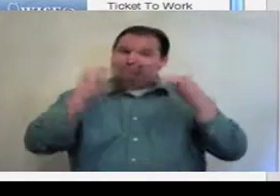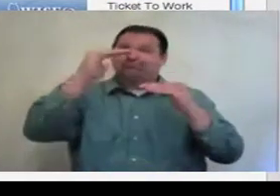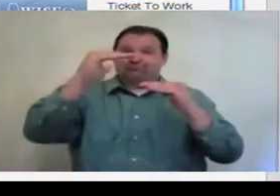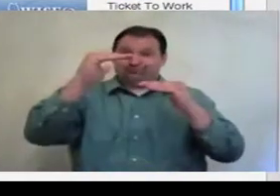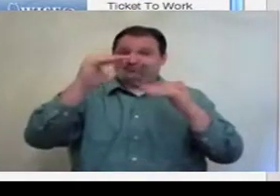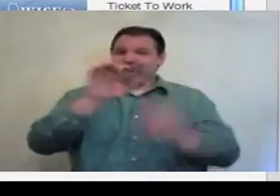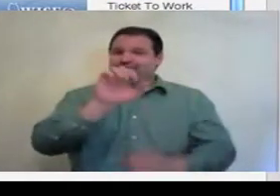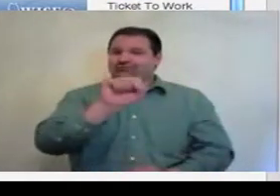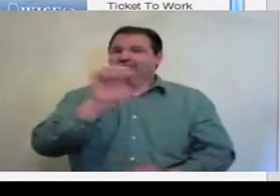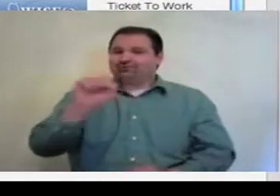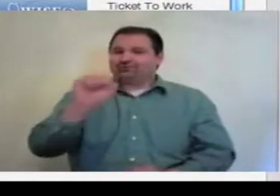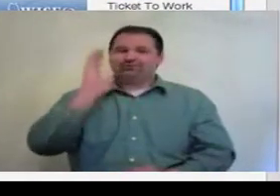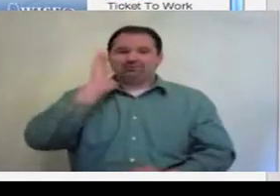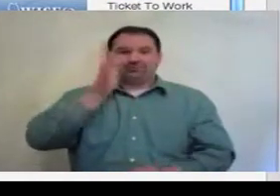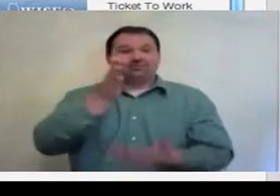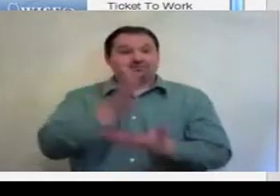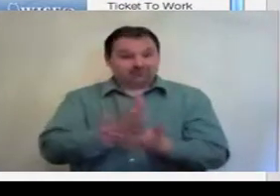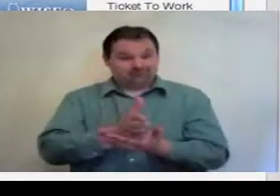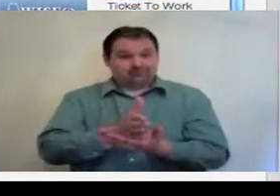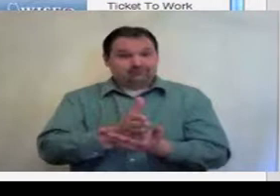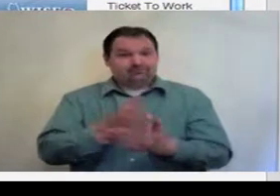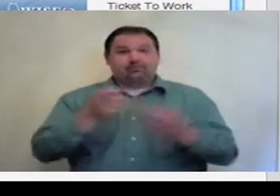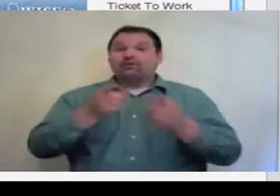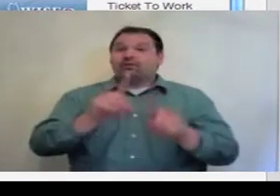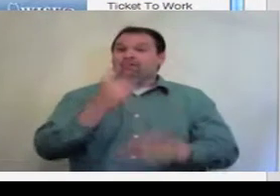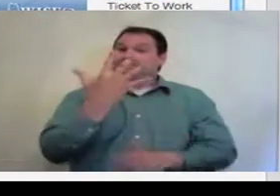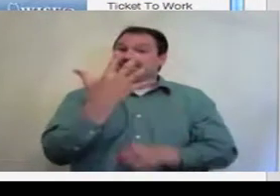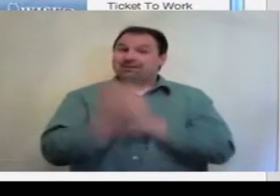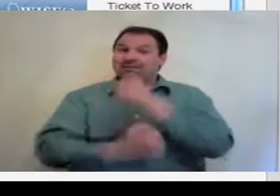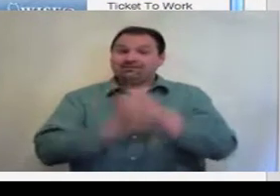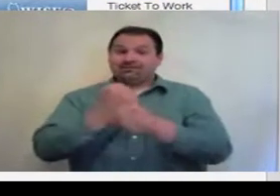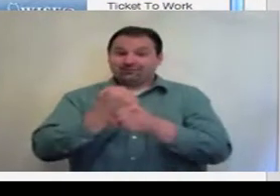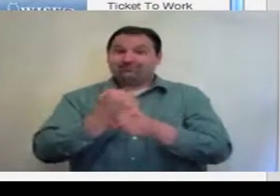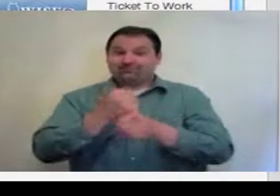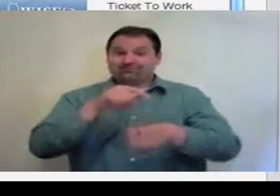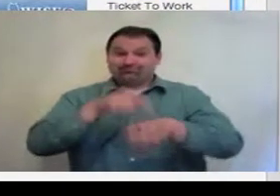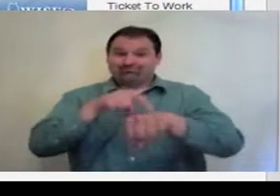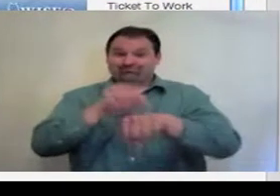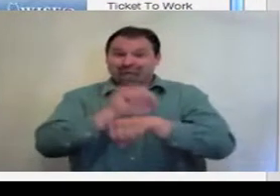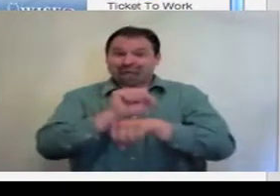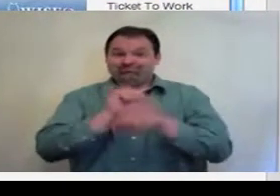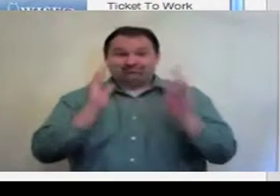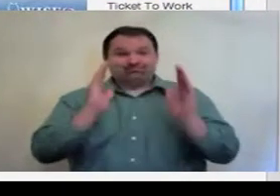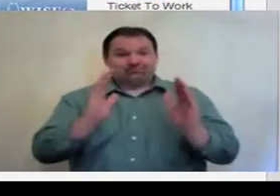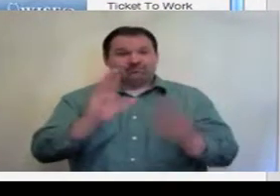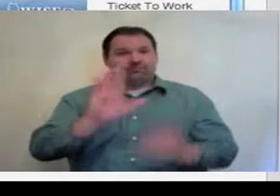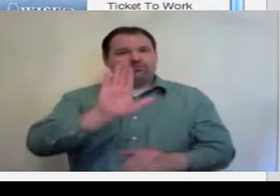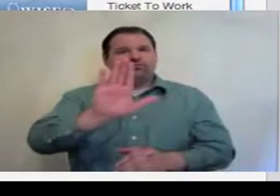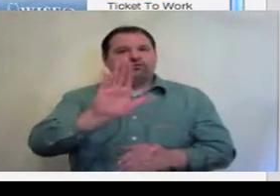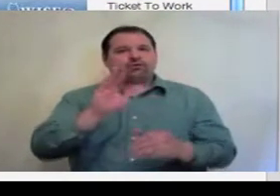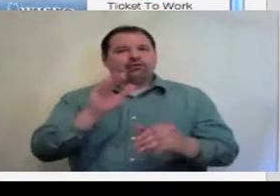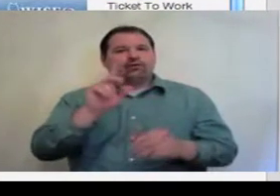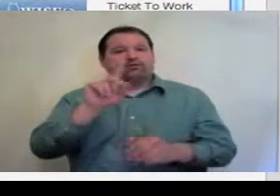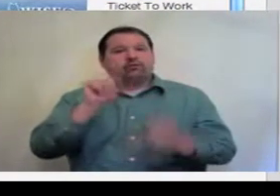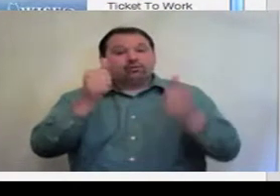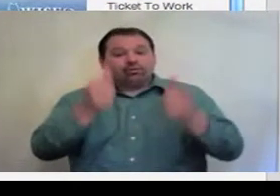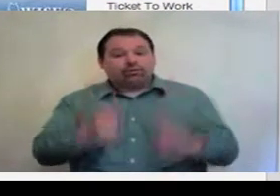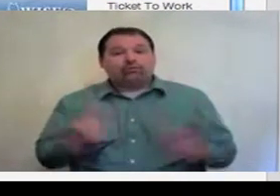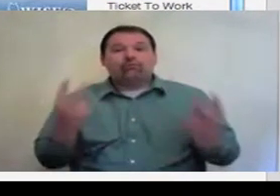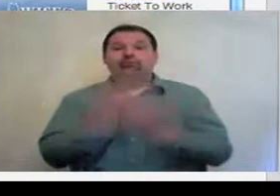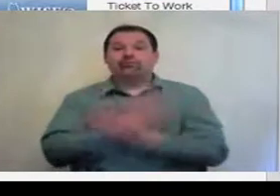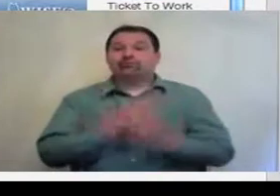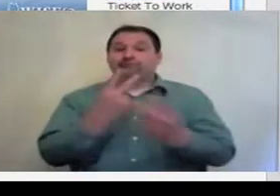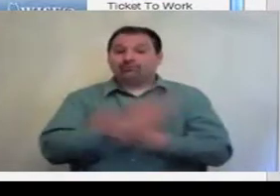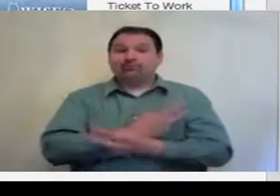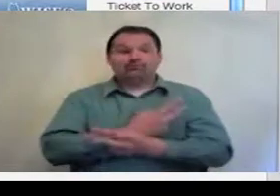your Social Security will stop. If during the next 5-year period you lose your job and your symptoms get worse or your disability has